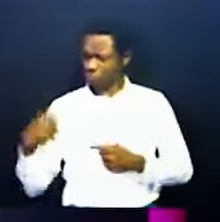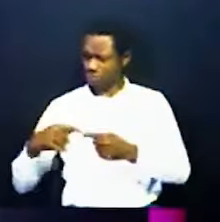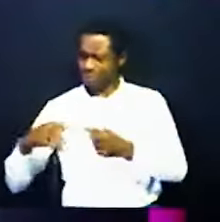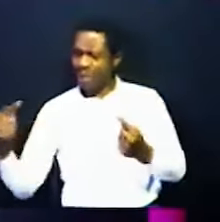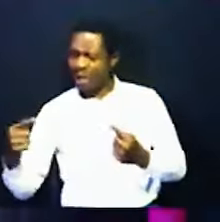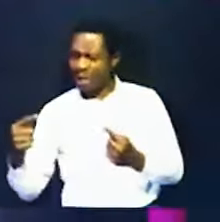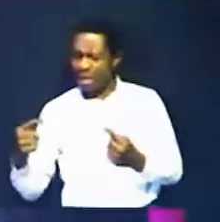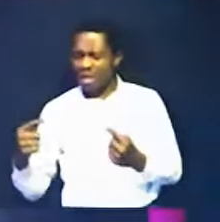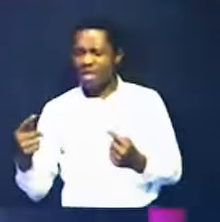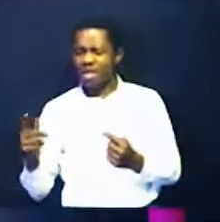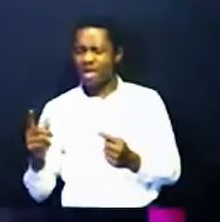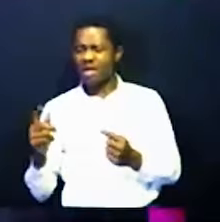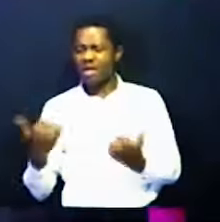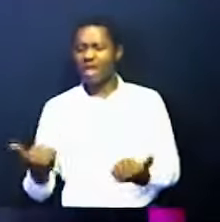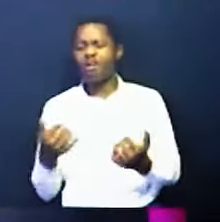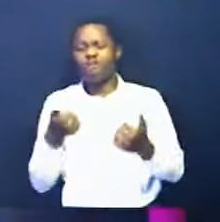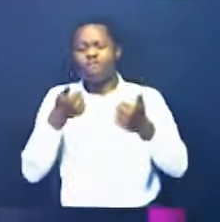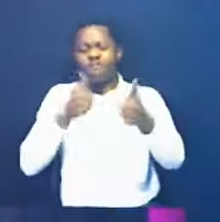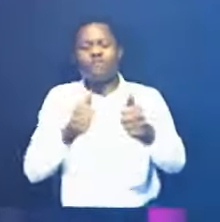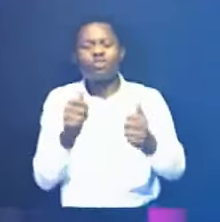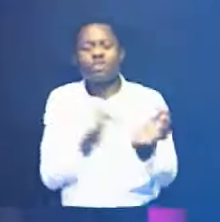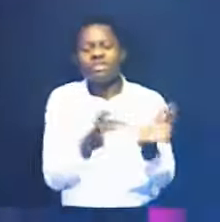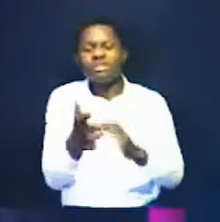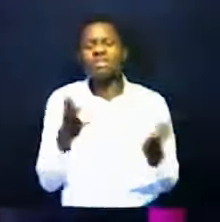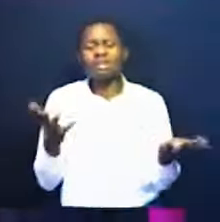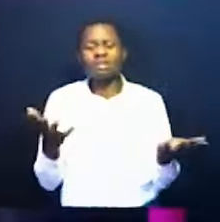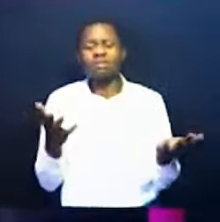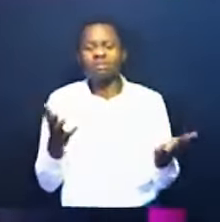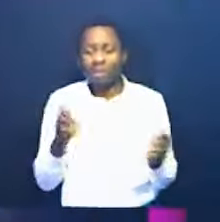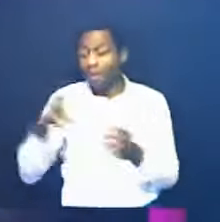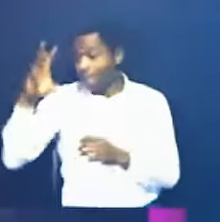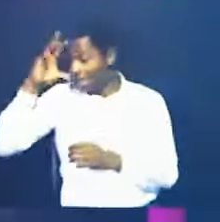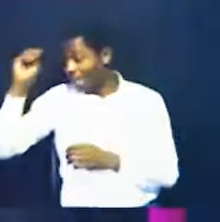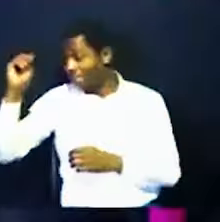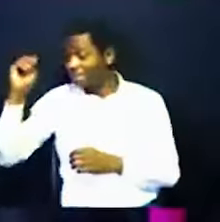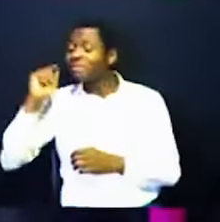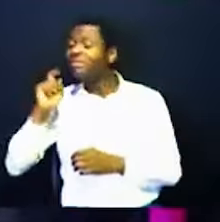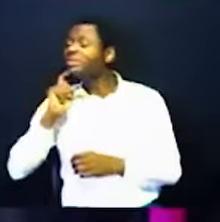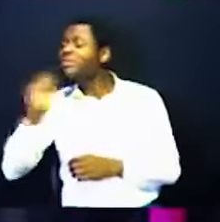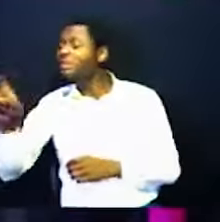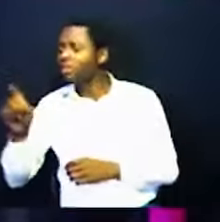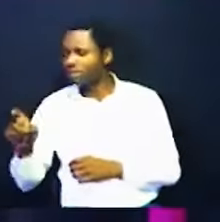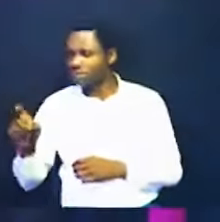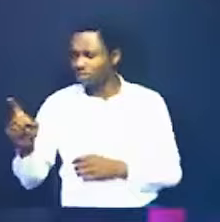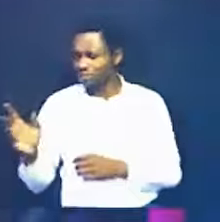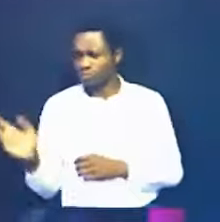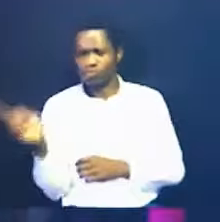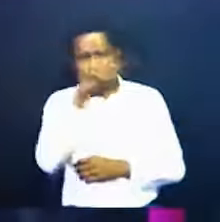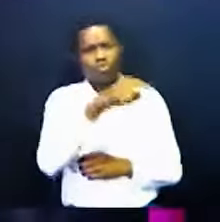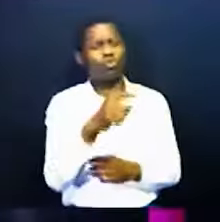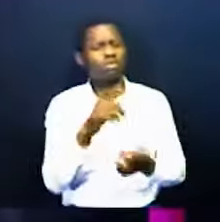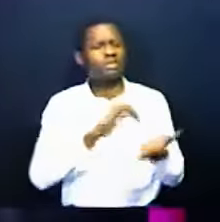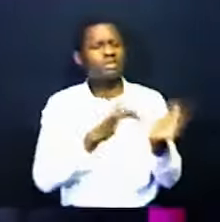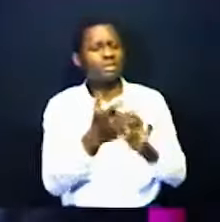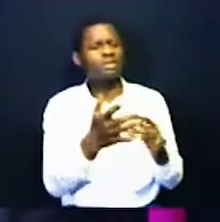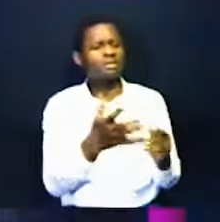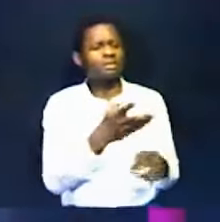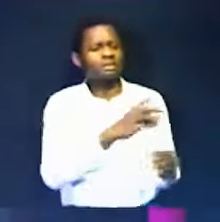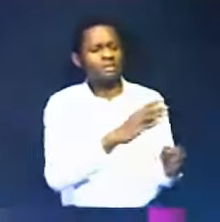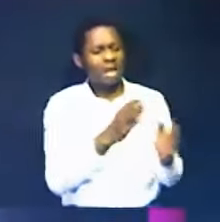I've repented, then go and ask your Jesus. And massacre. So